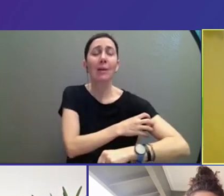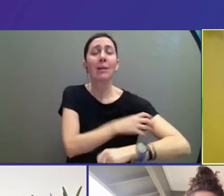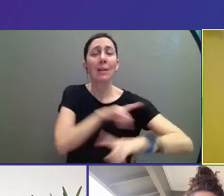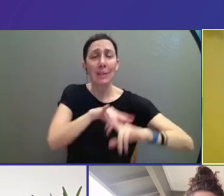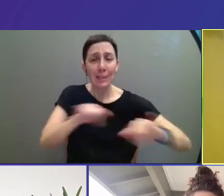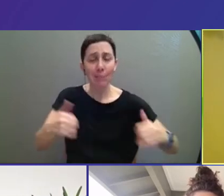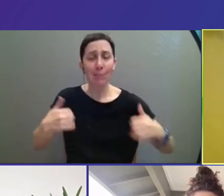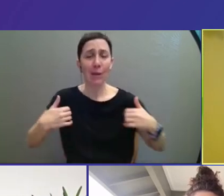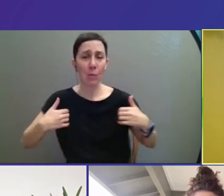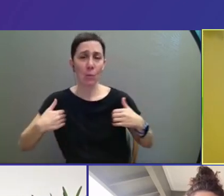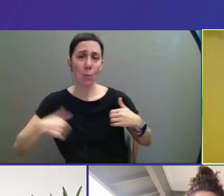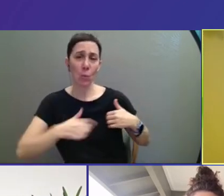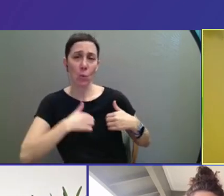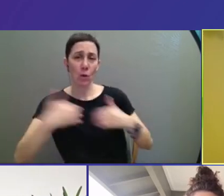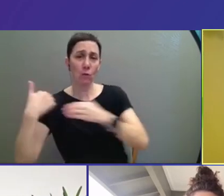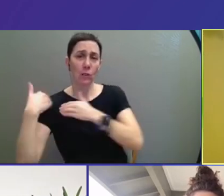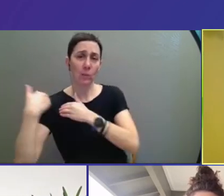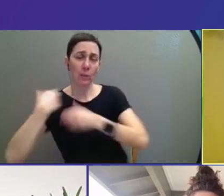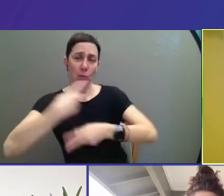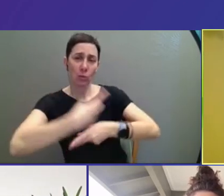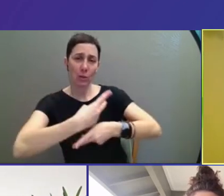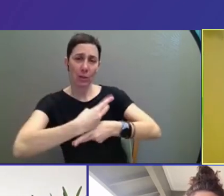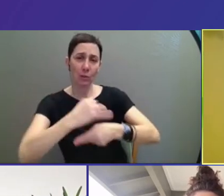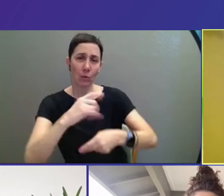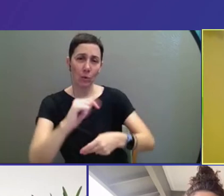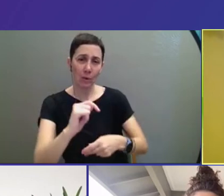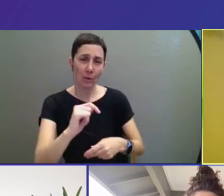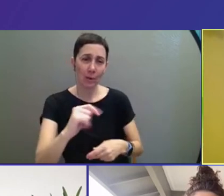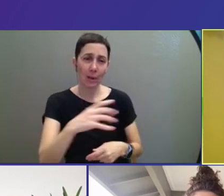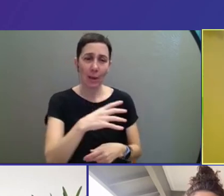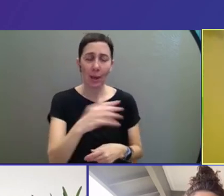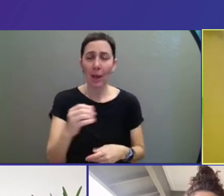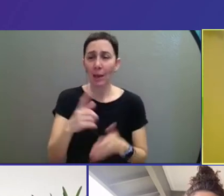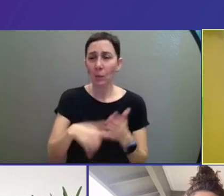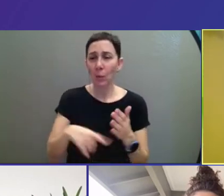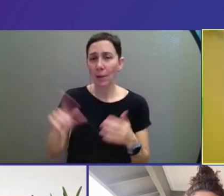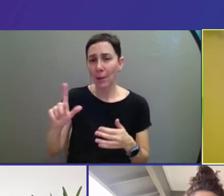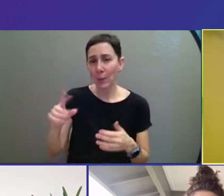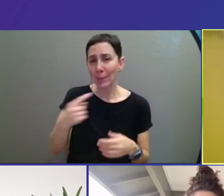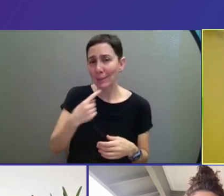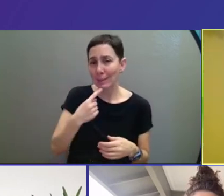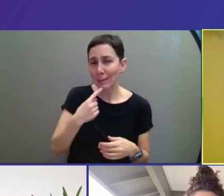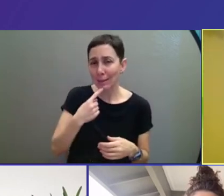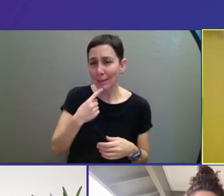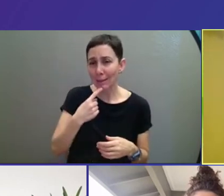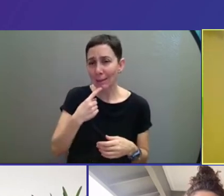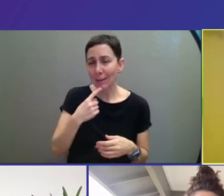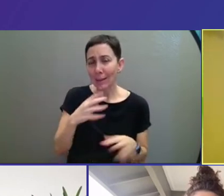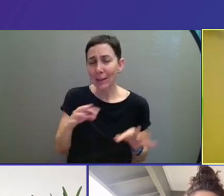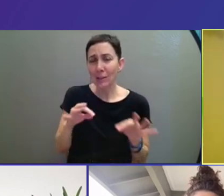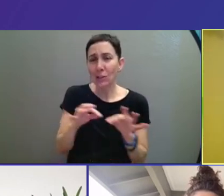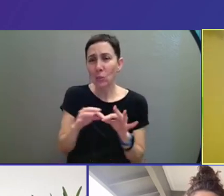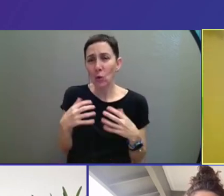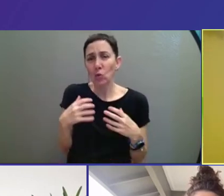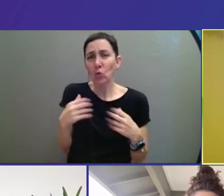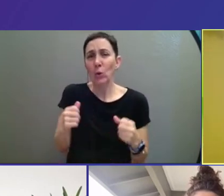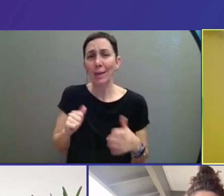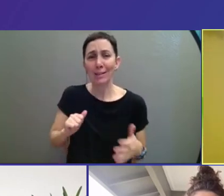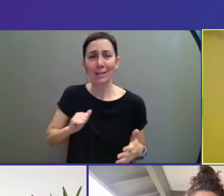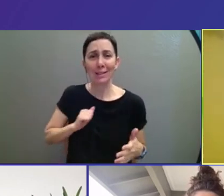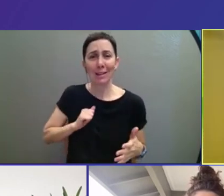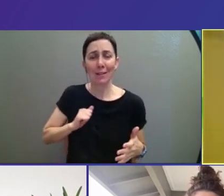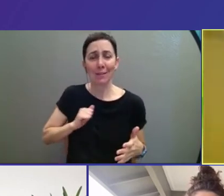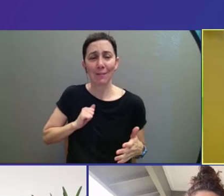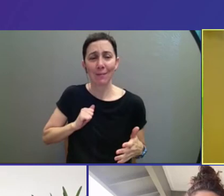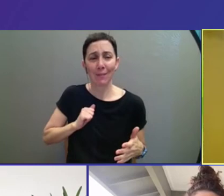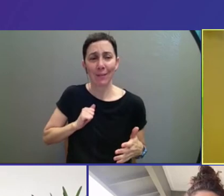it? And I just want to underscore what Lehuanani said about the importance of healing self and point to the